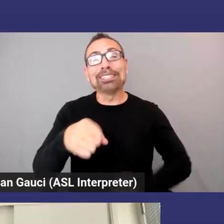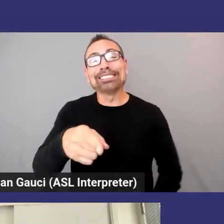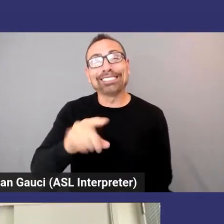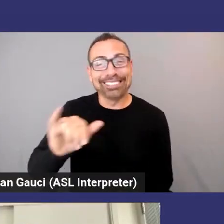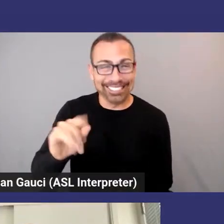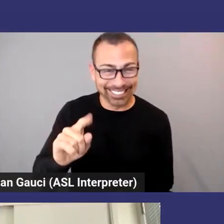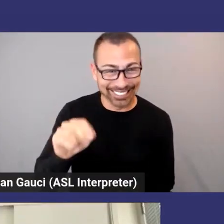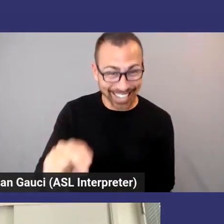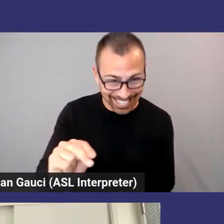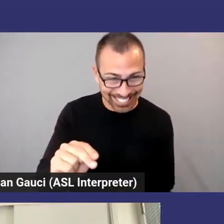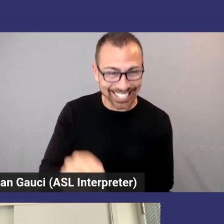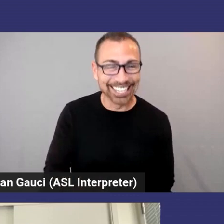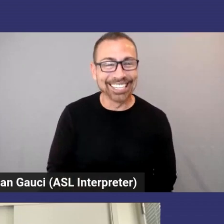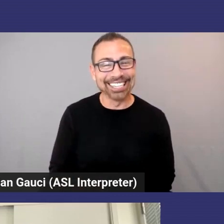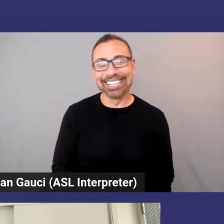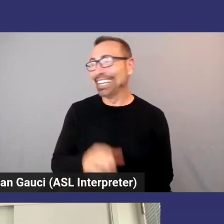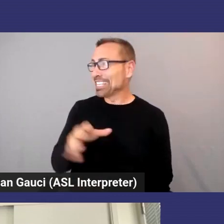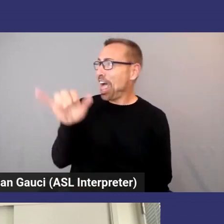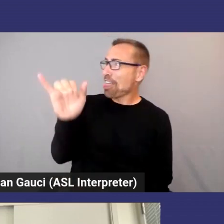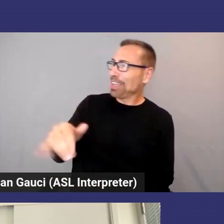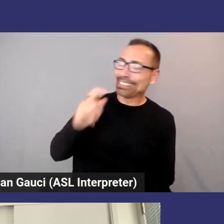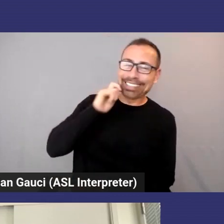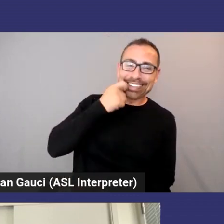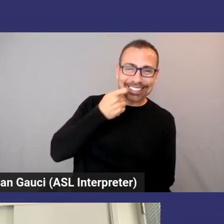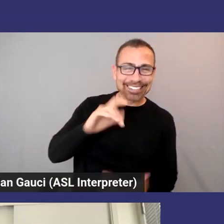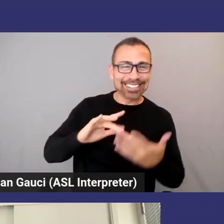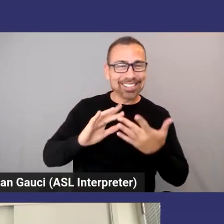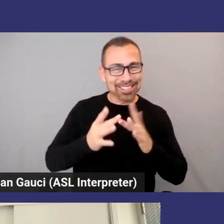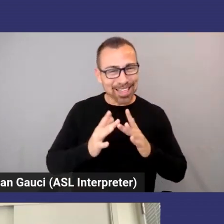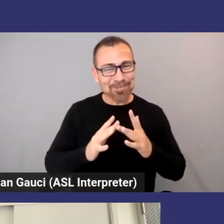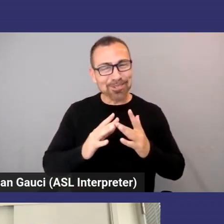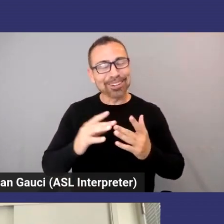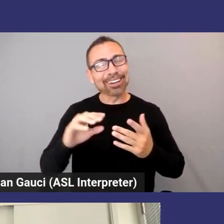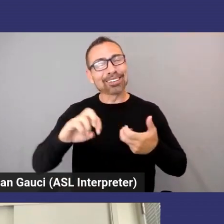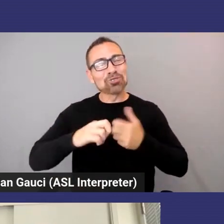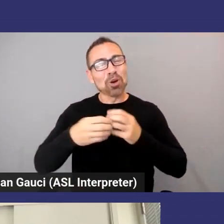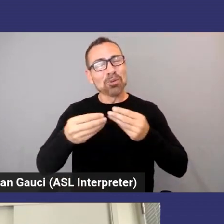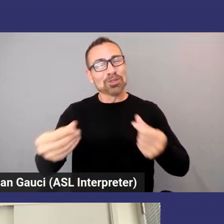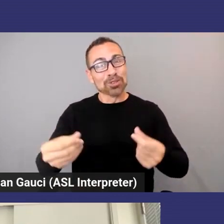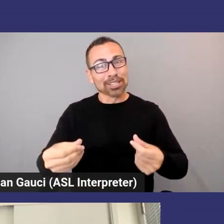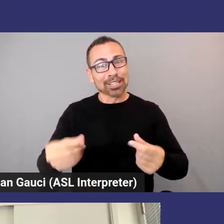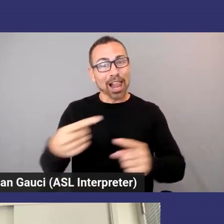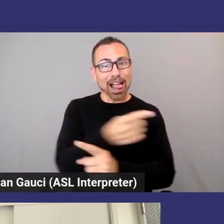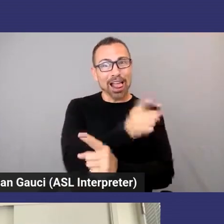old networking troubleshooting was. We just went all over the place.